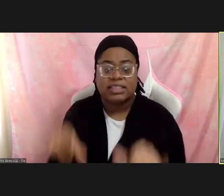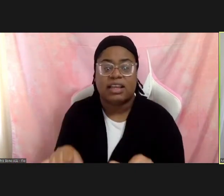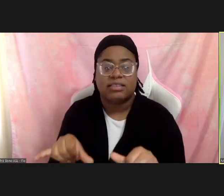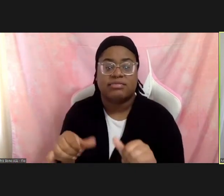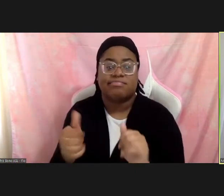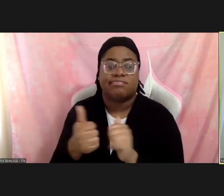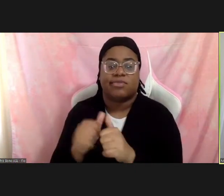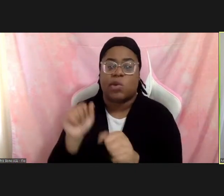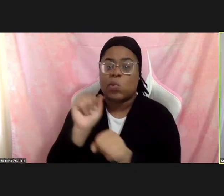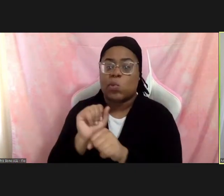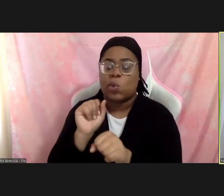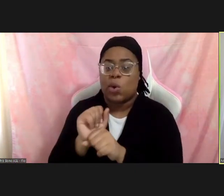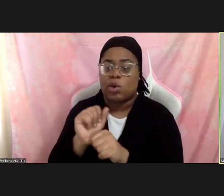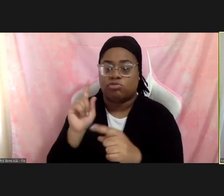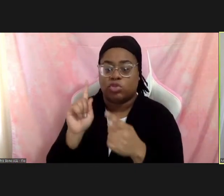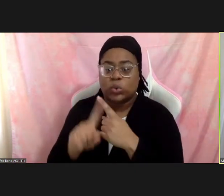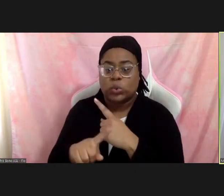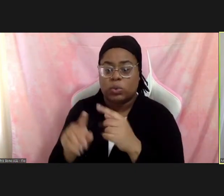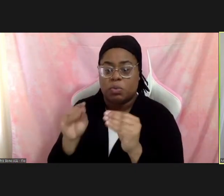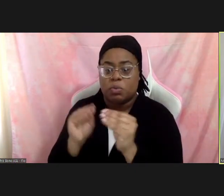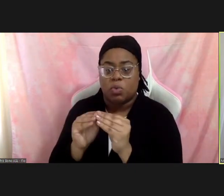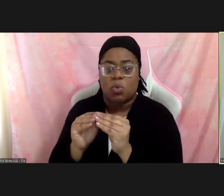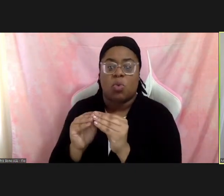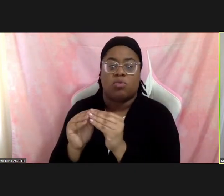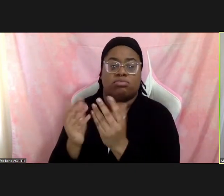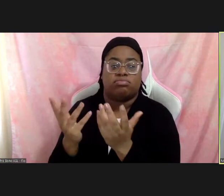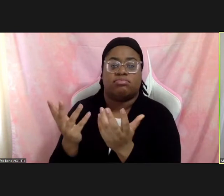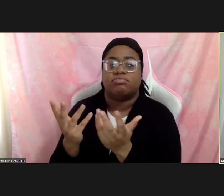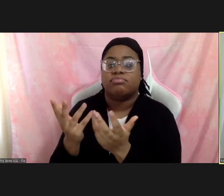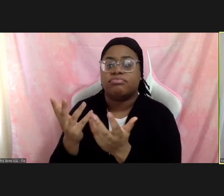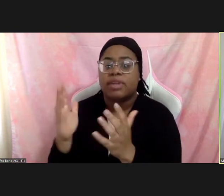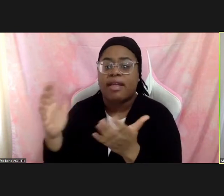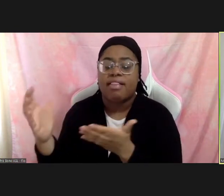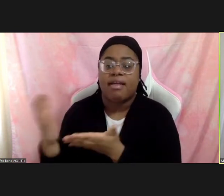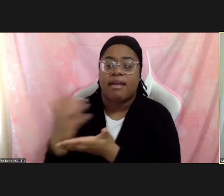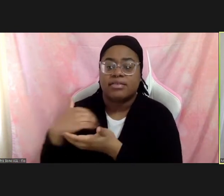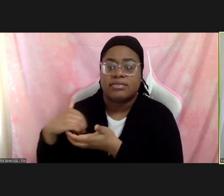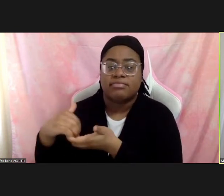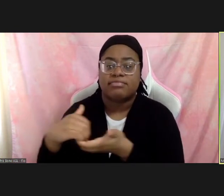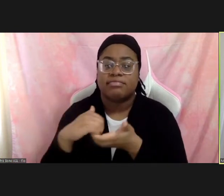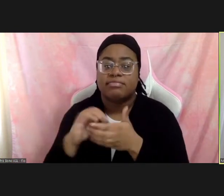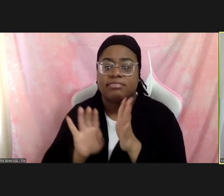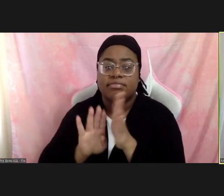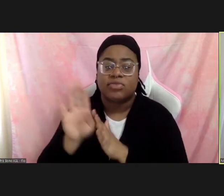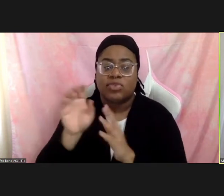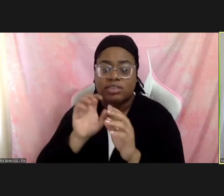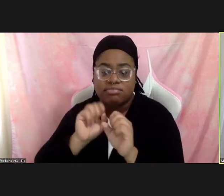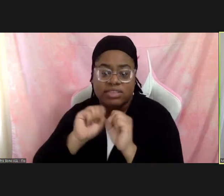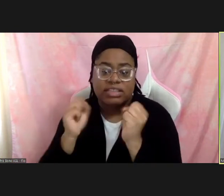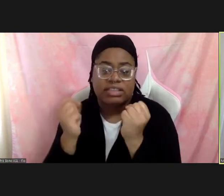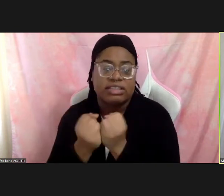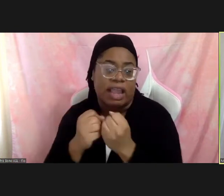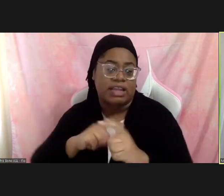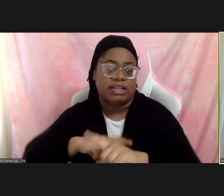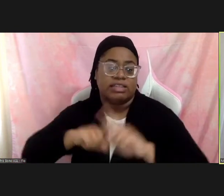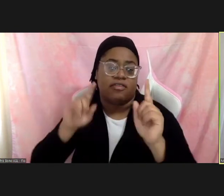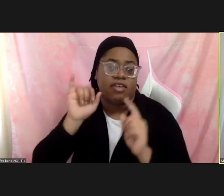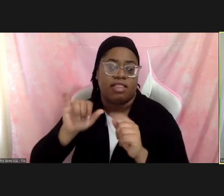towards collectively building a different kind of society, one that is founded on principles of